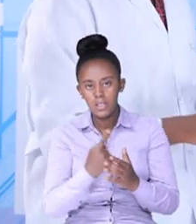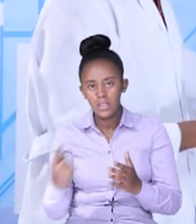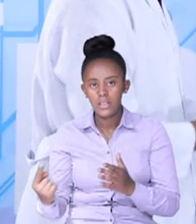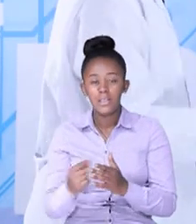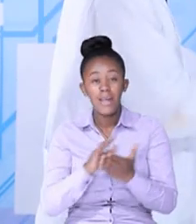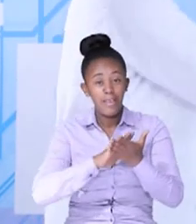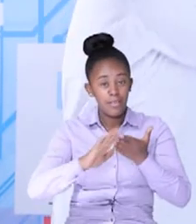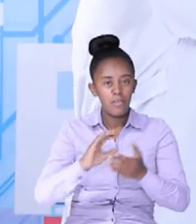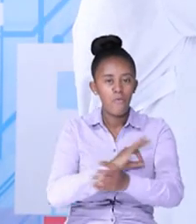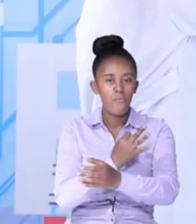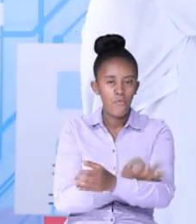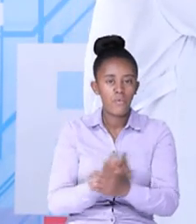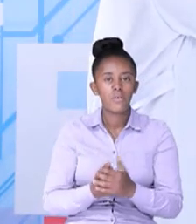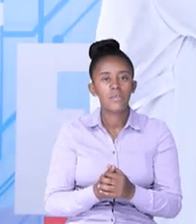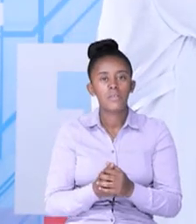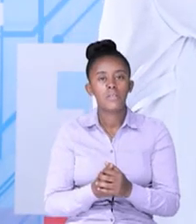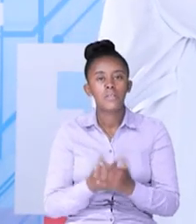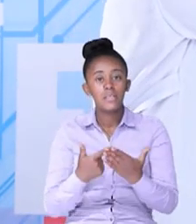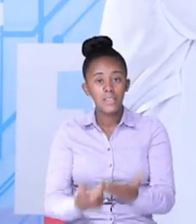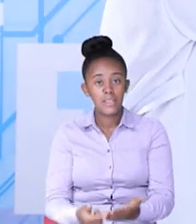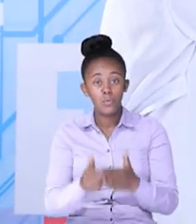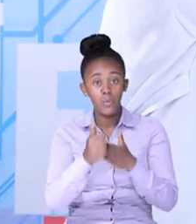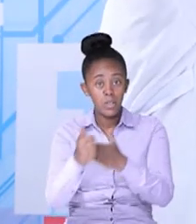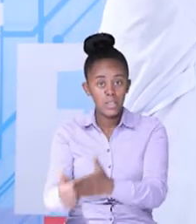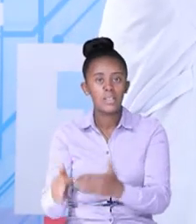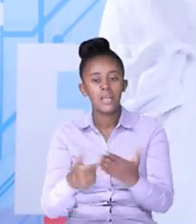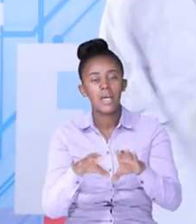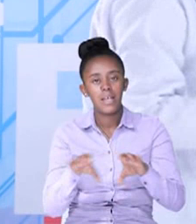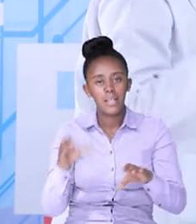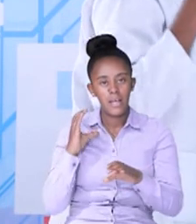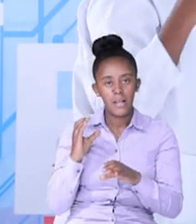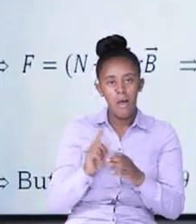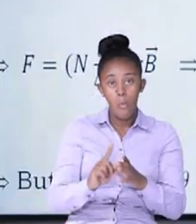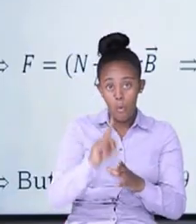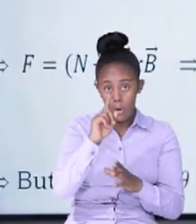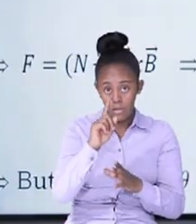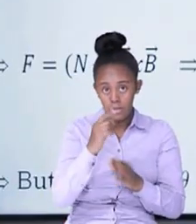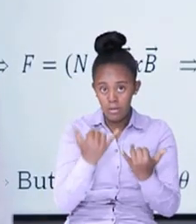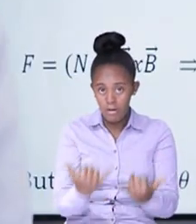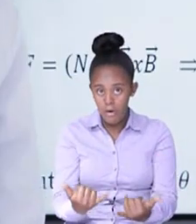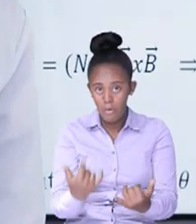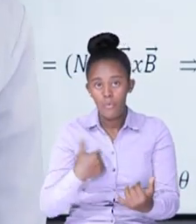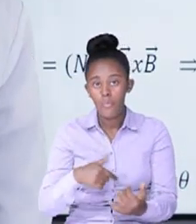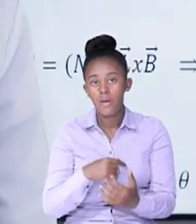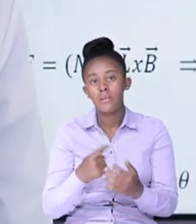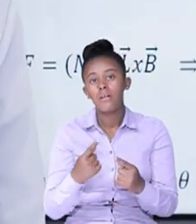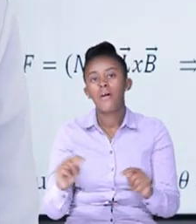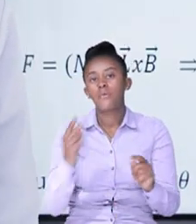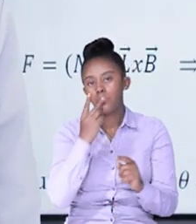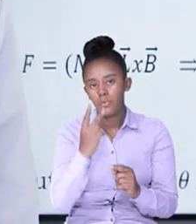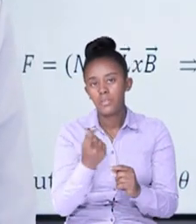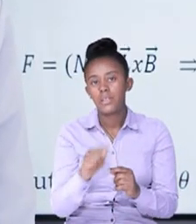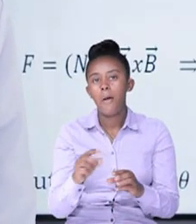that net force tends to lift this current-carrying conductor upward. So now we are trying to see